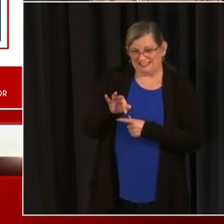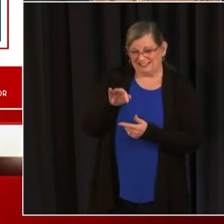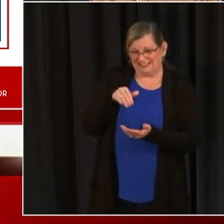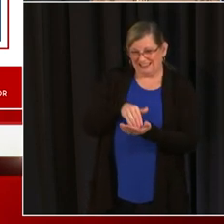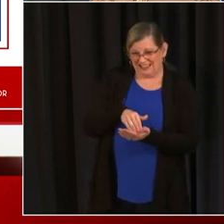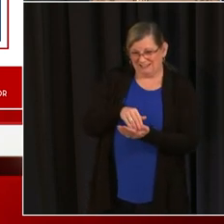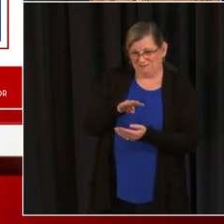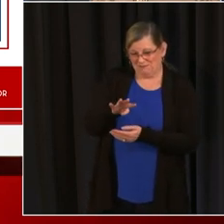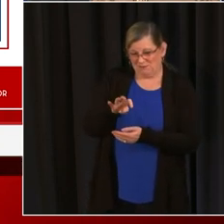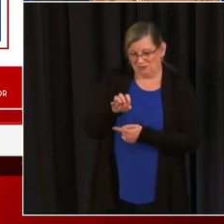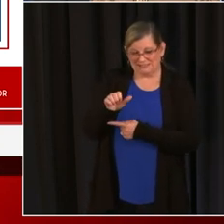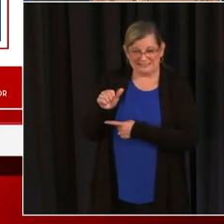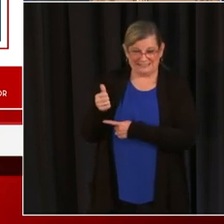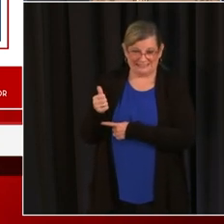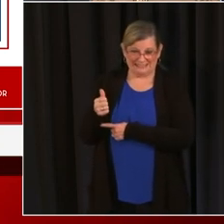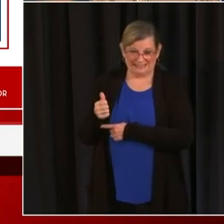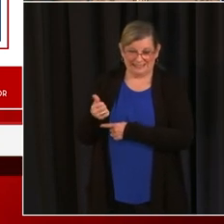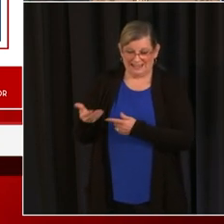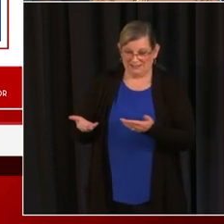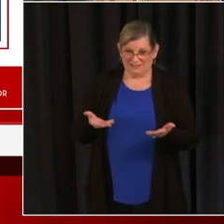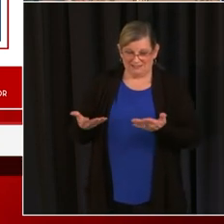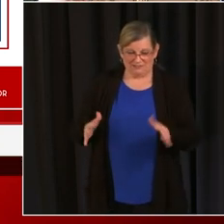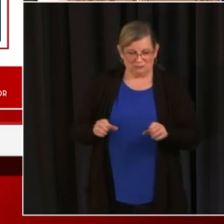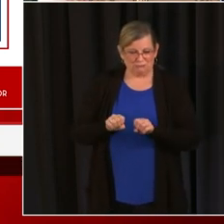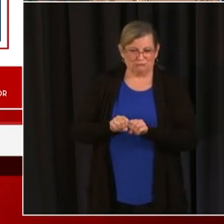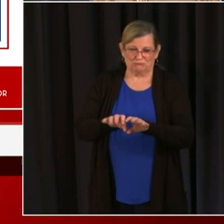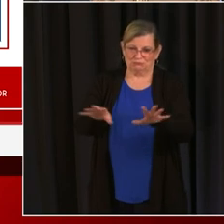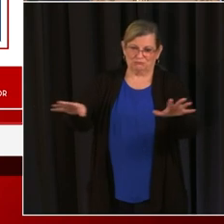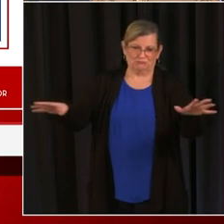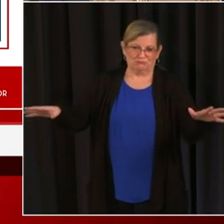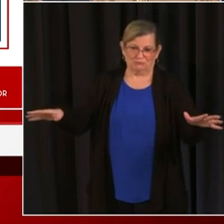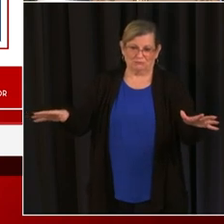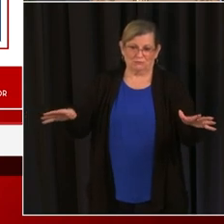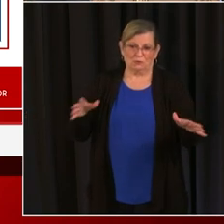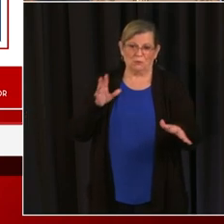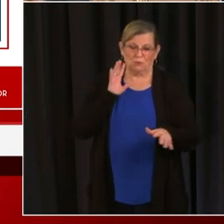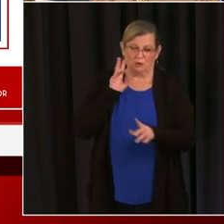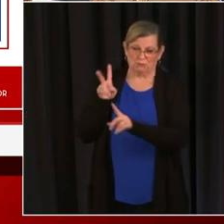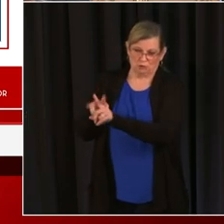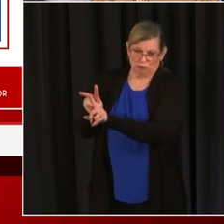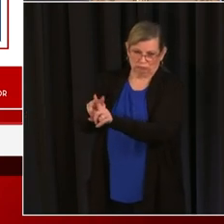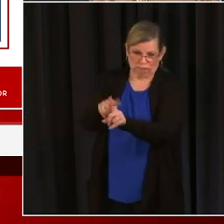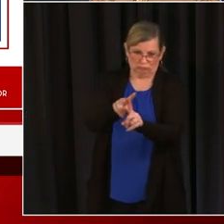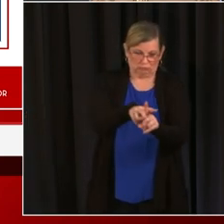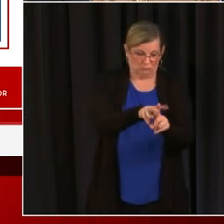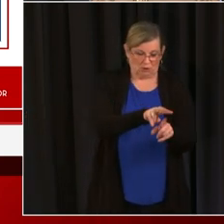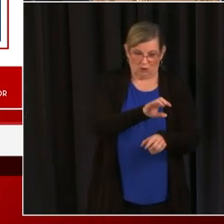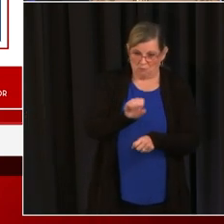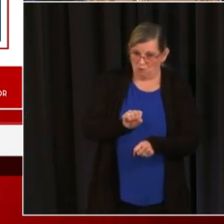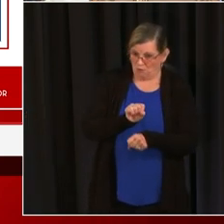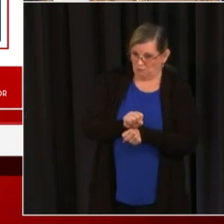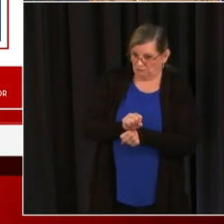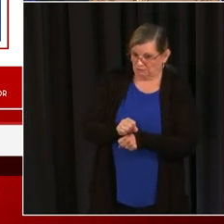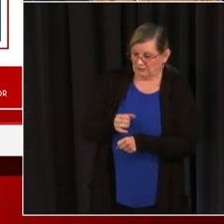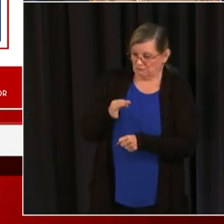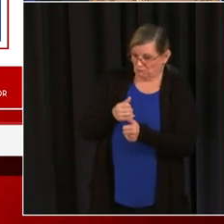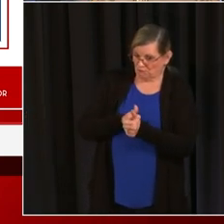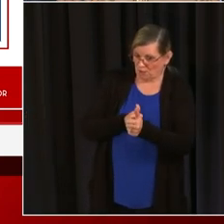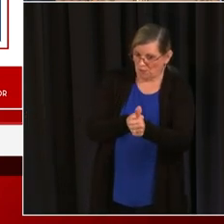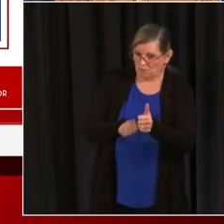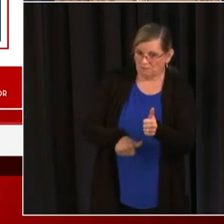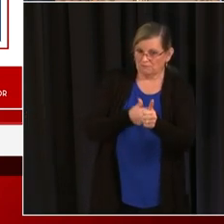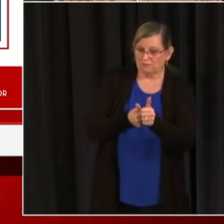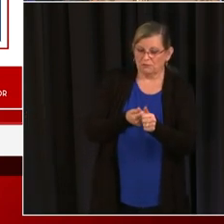19,410 invitations went out, and we will book those appointments accordingly over the next